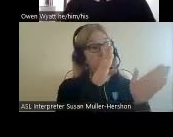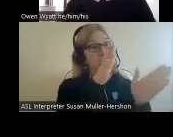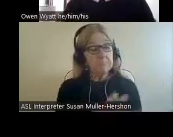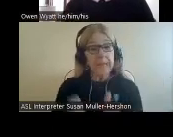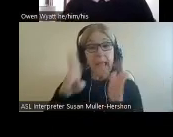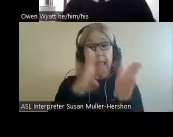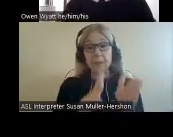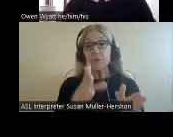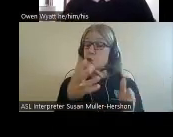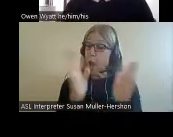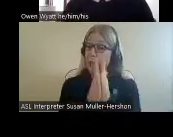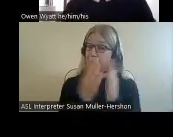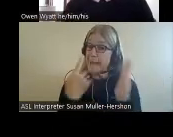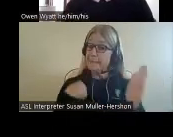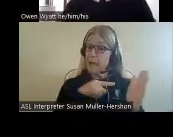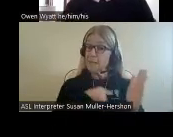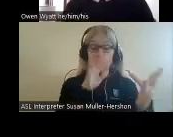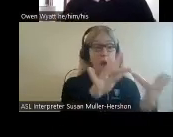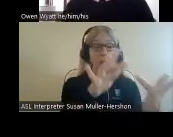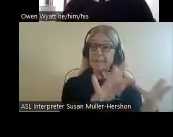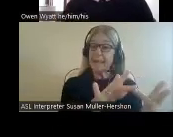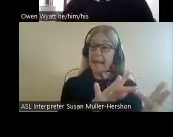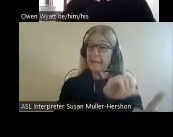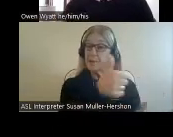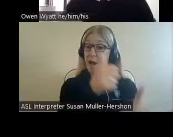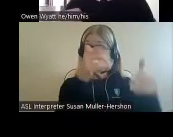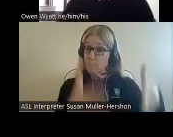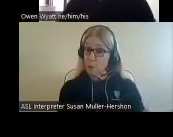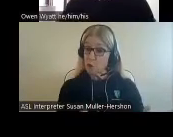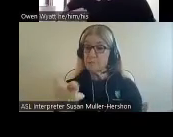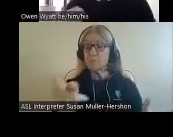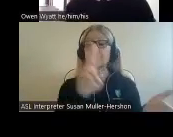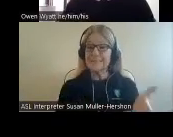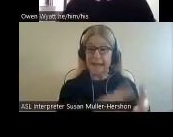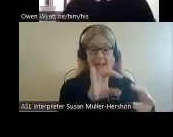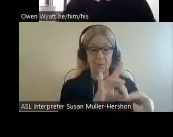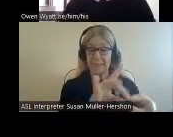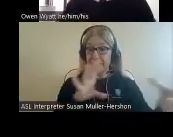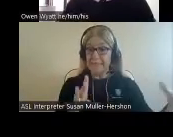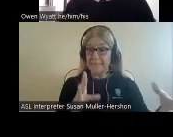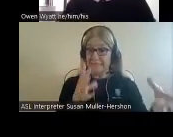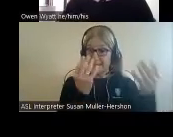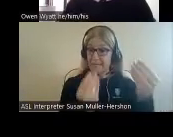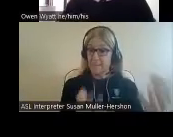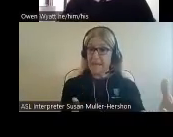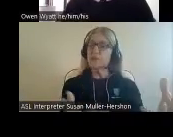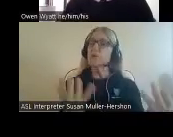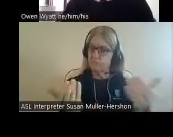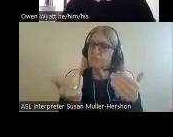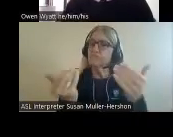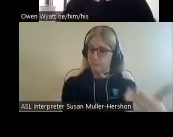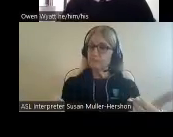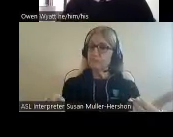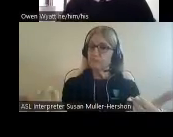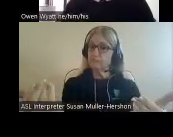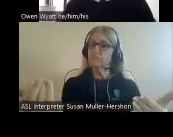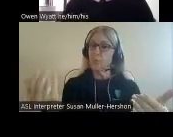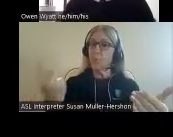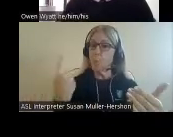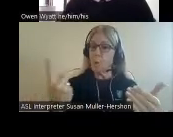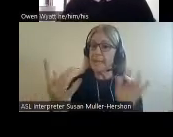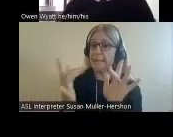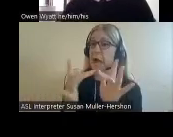your life, we can provide a release of information for us to speak more openly